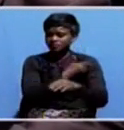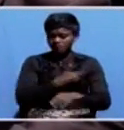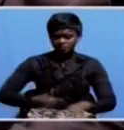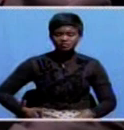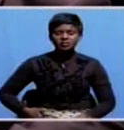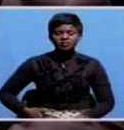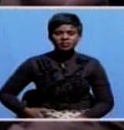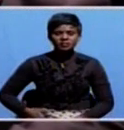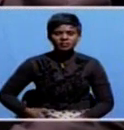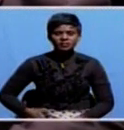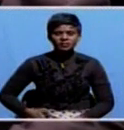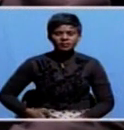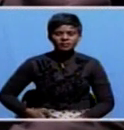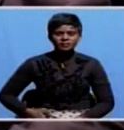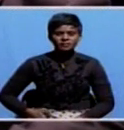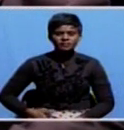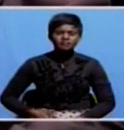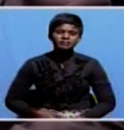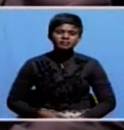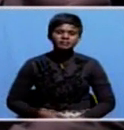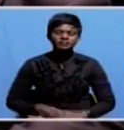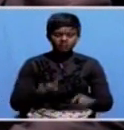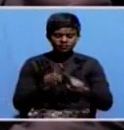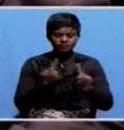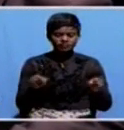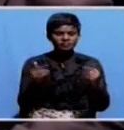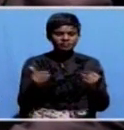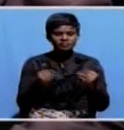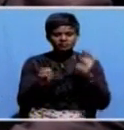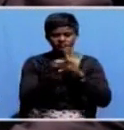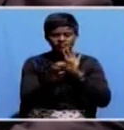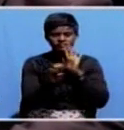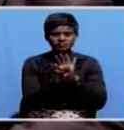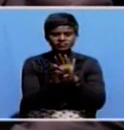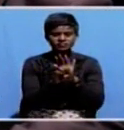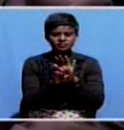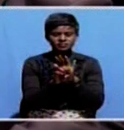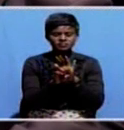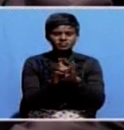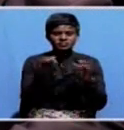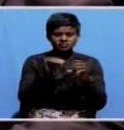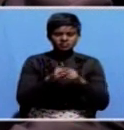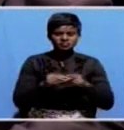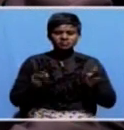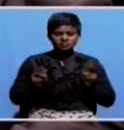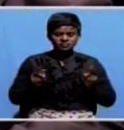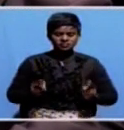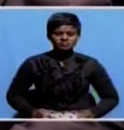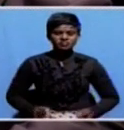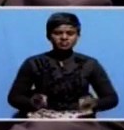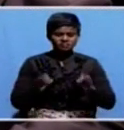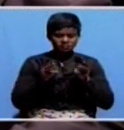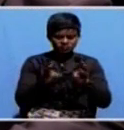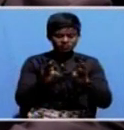was well done. But like in any human endeavor, there